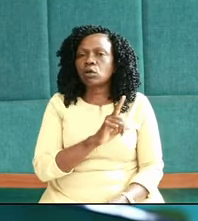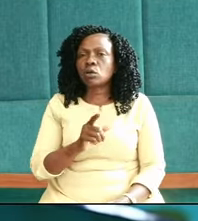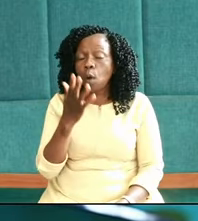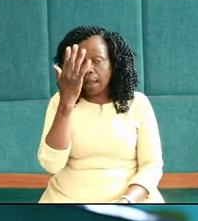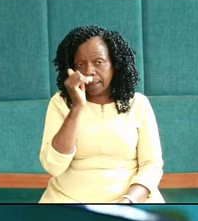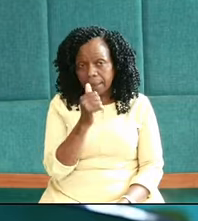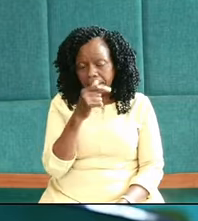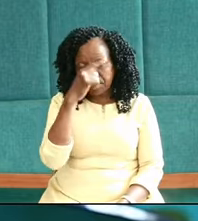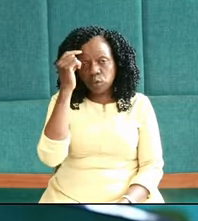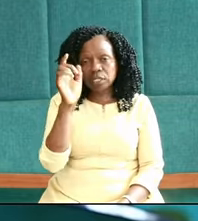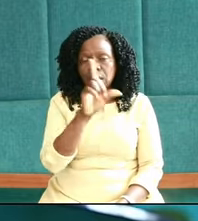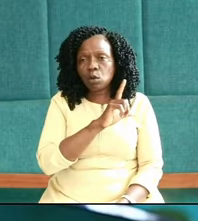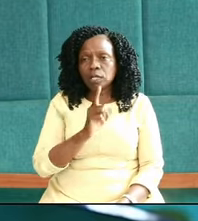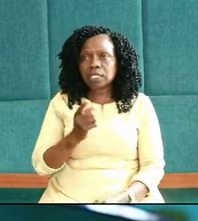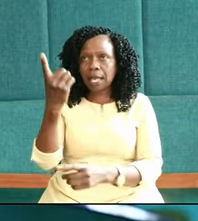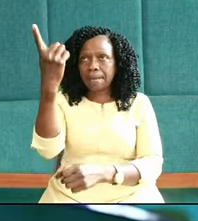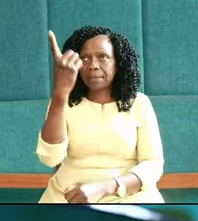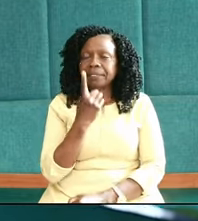coming.